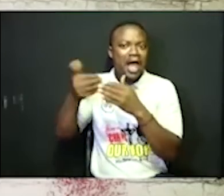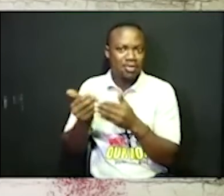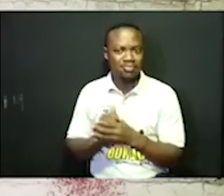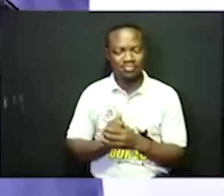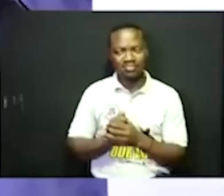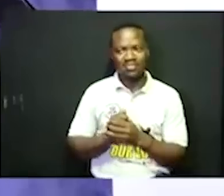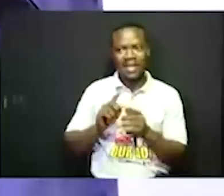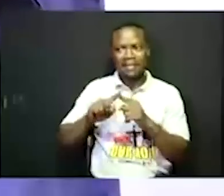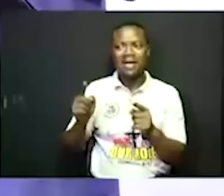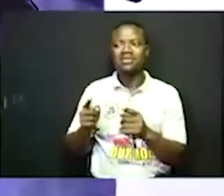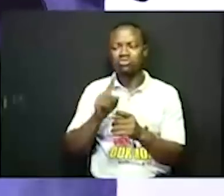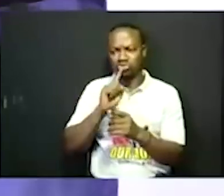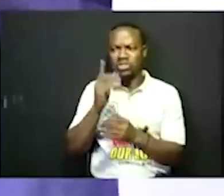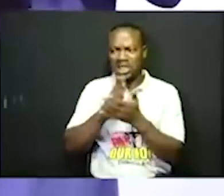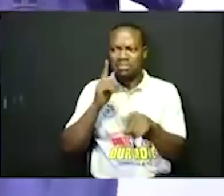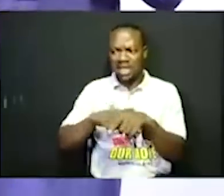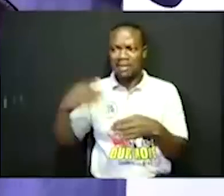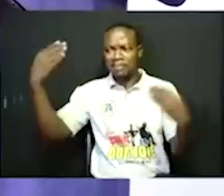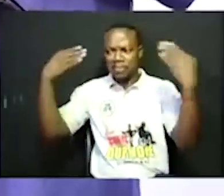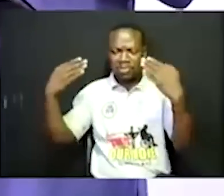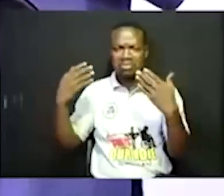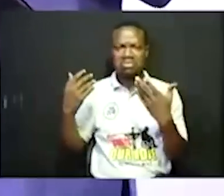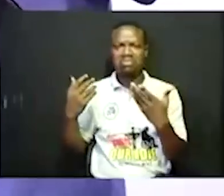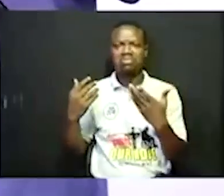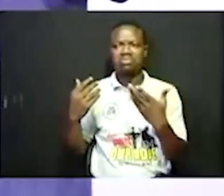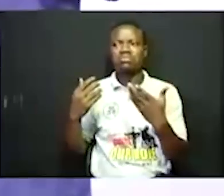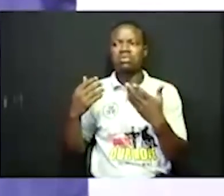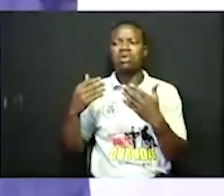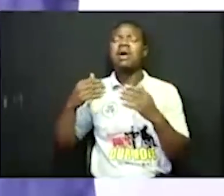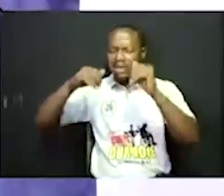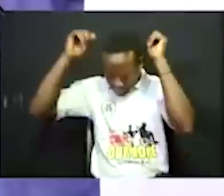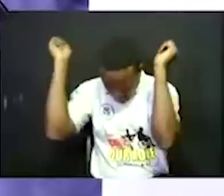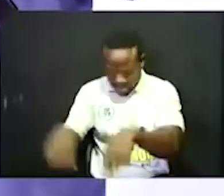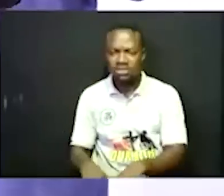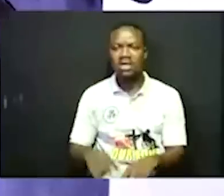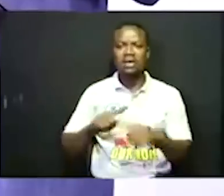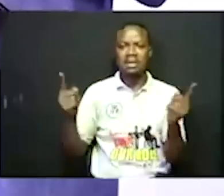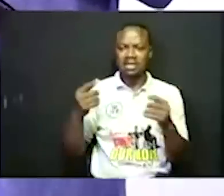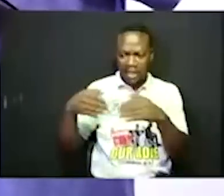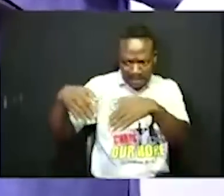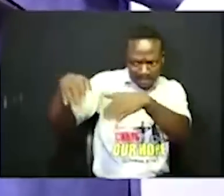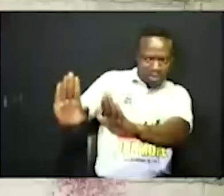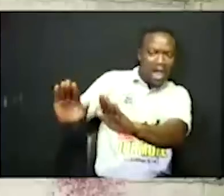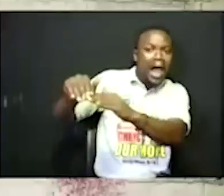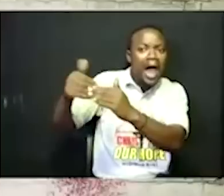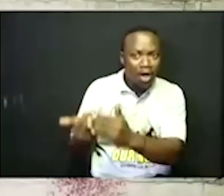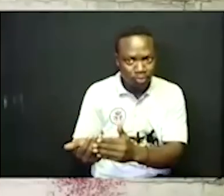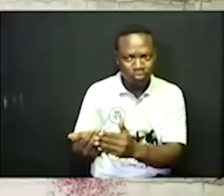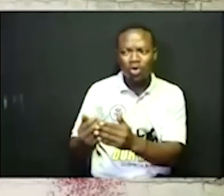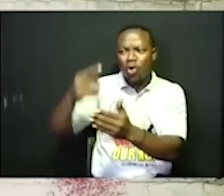no offense would come. But what can be avoided? And what should